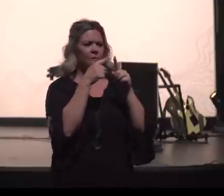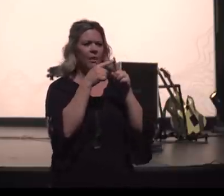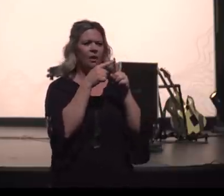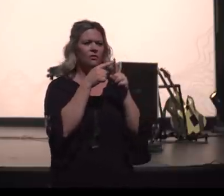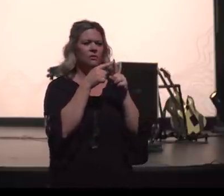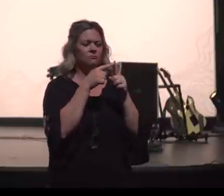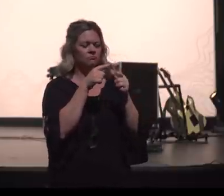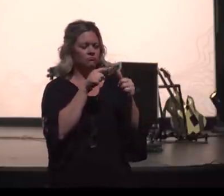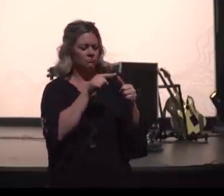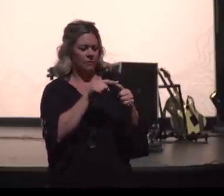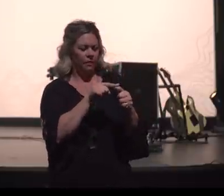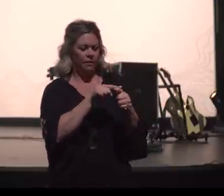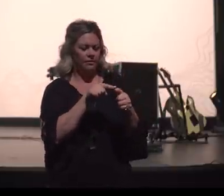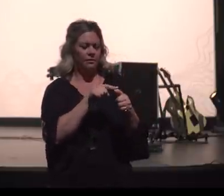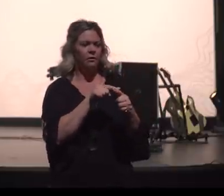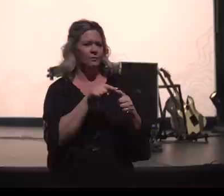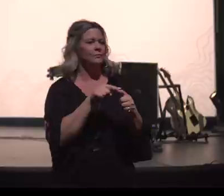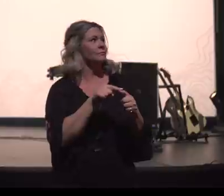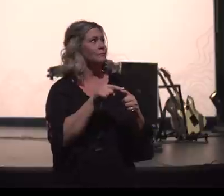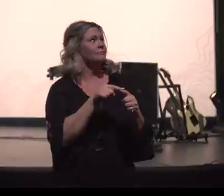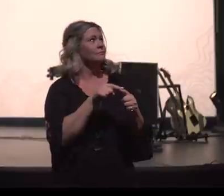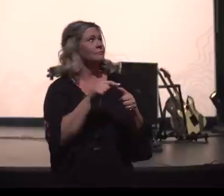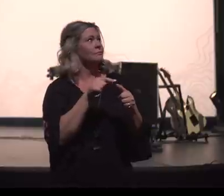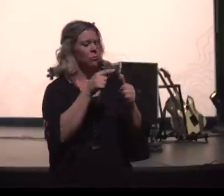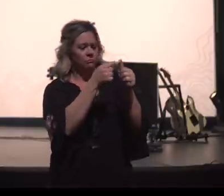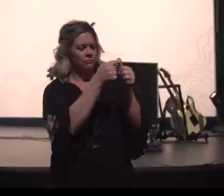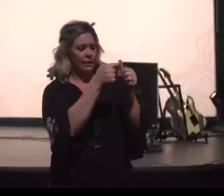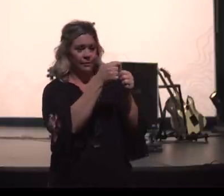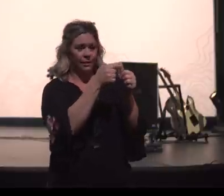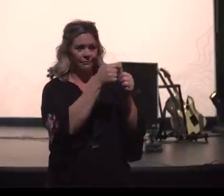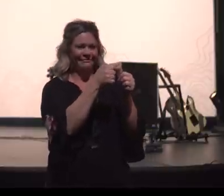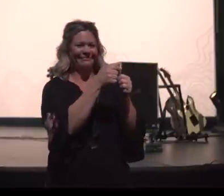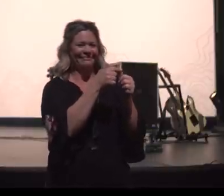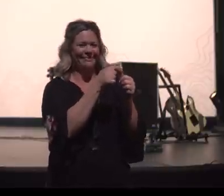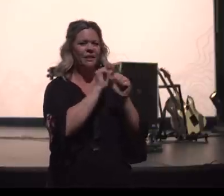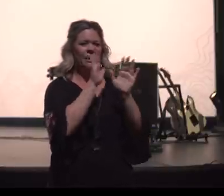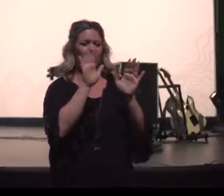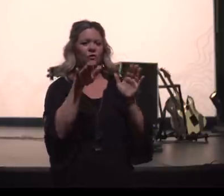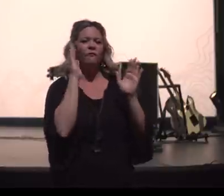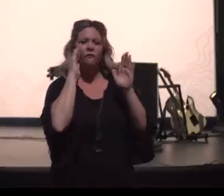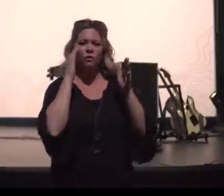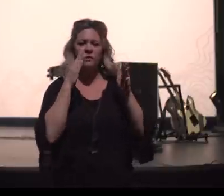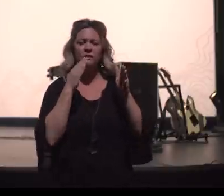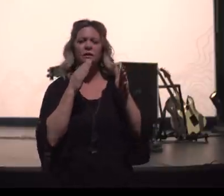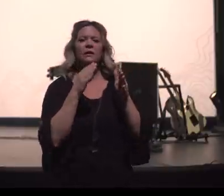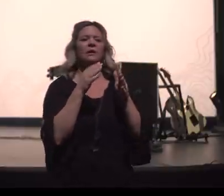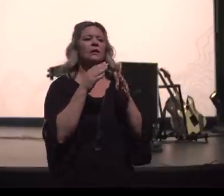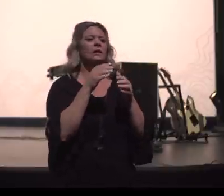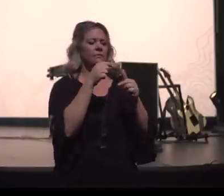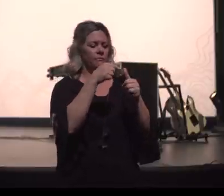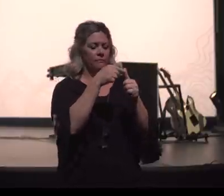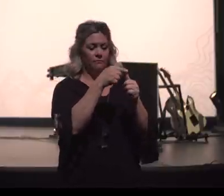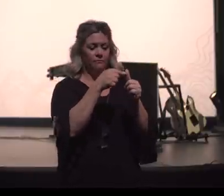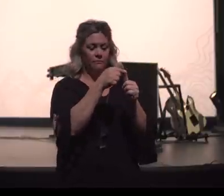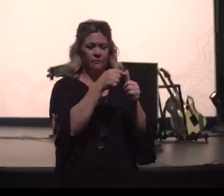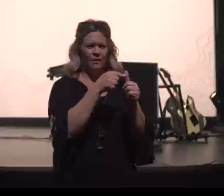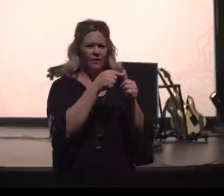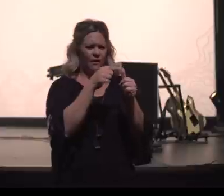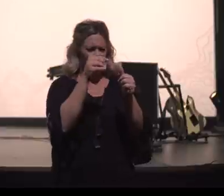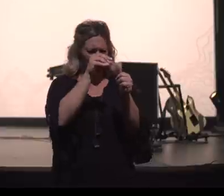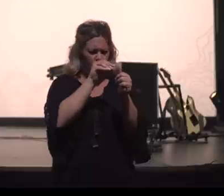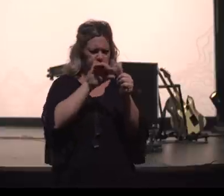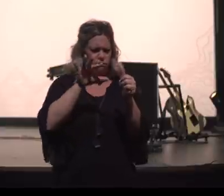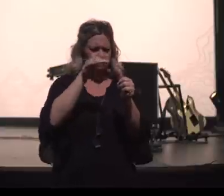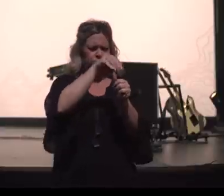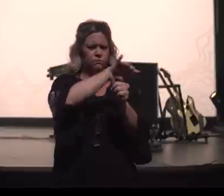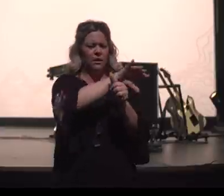width of your thumb. That's the clarity of your focus. Every inch outside of the width of your thumb, things get gradually